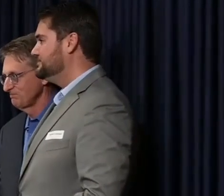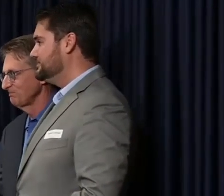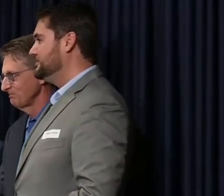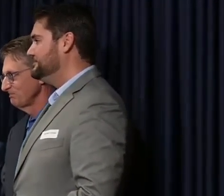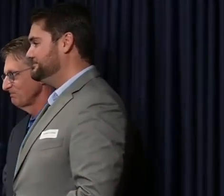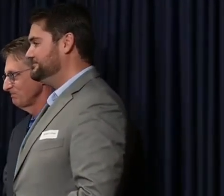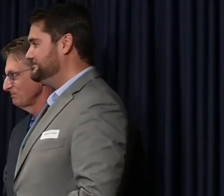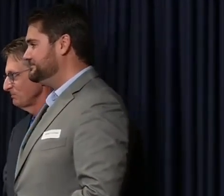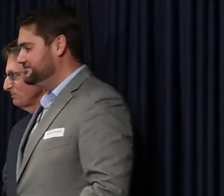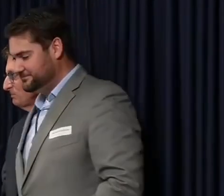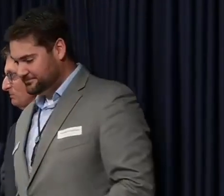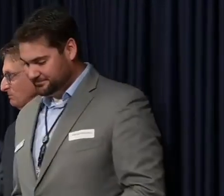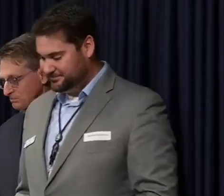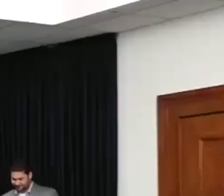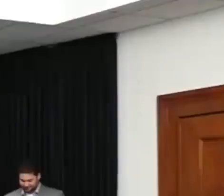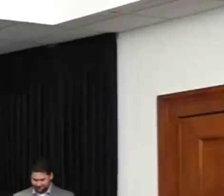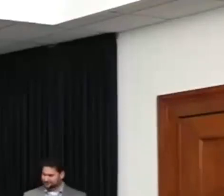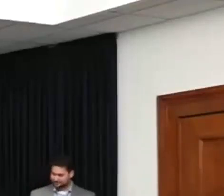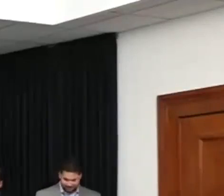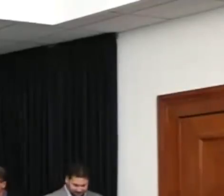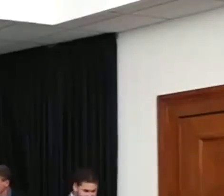Appreciate what y'all do. Thank you.